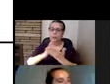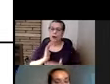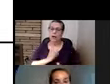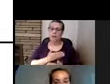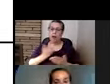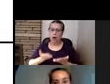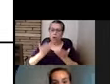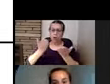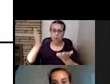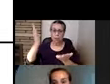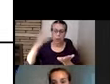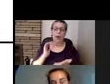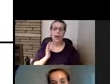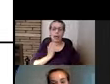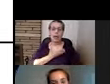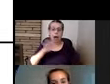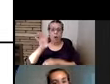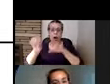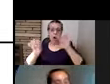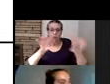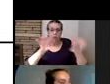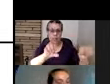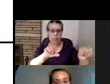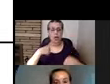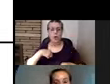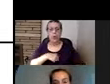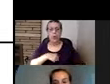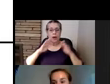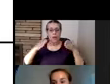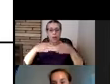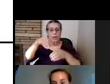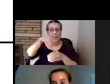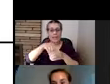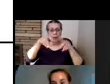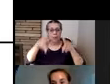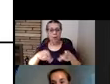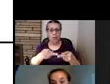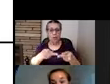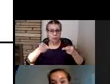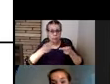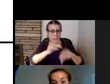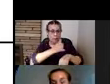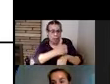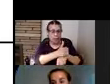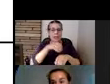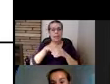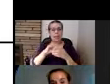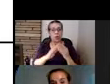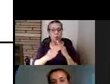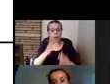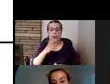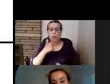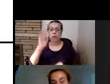the upcoming outreach process. We are focusing these in-person physical locations in communities we serve that are low